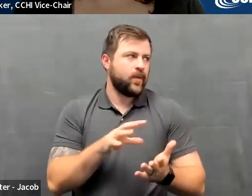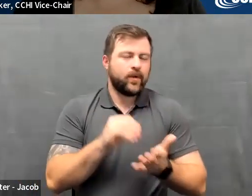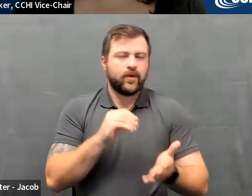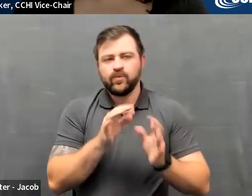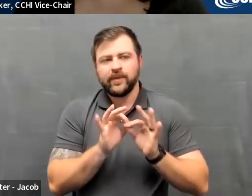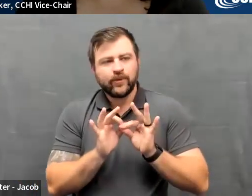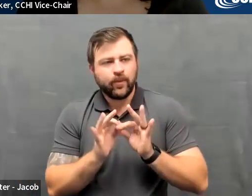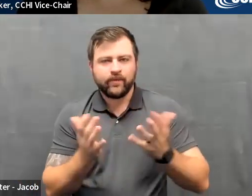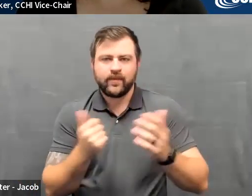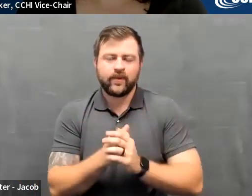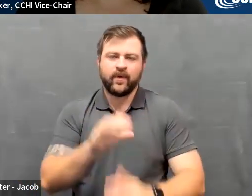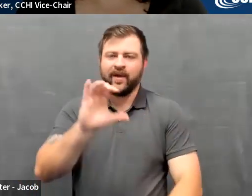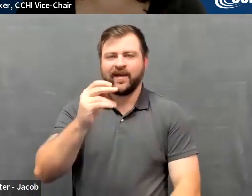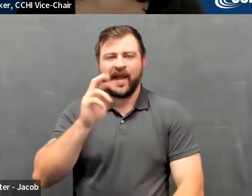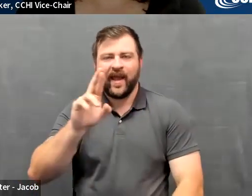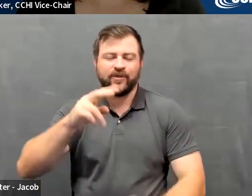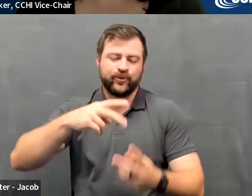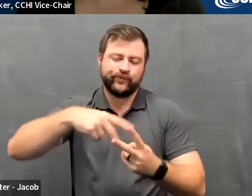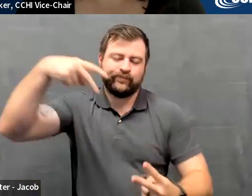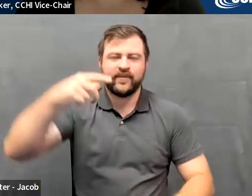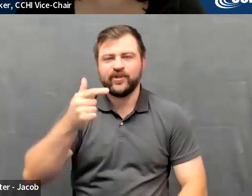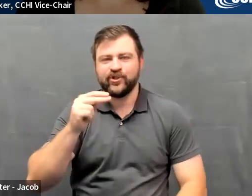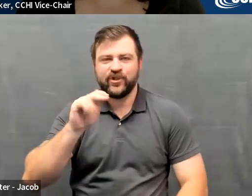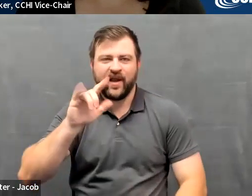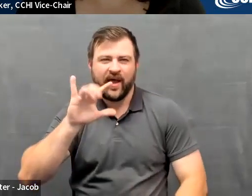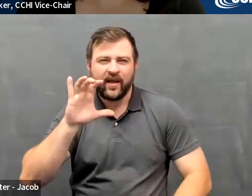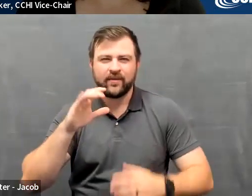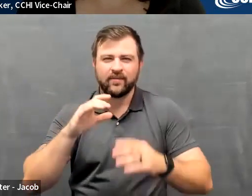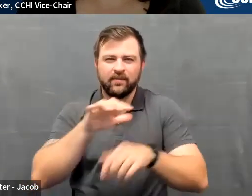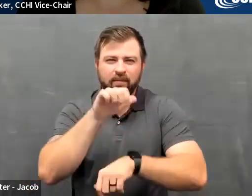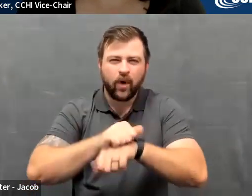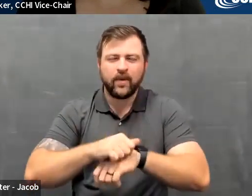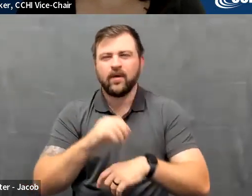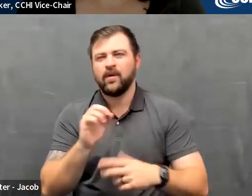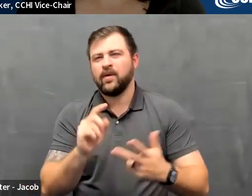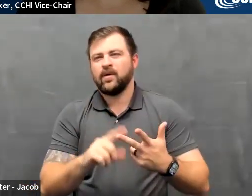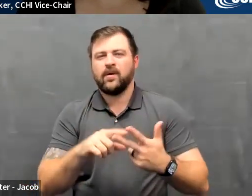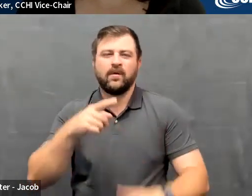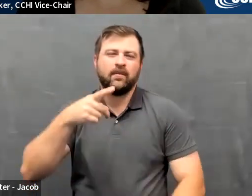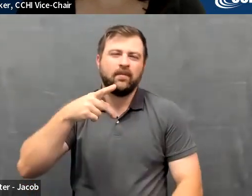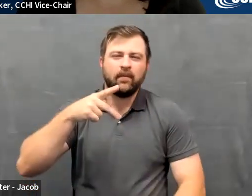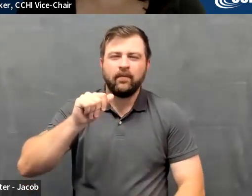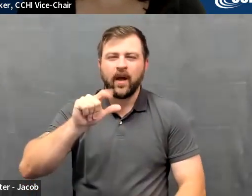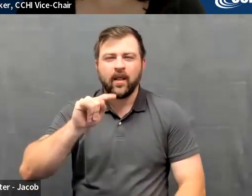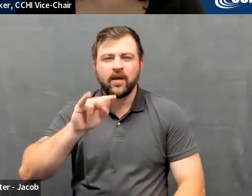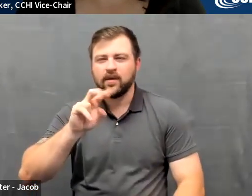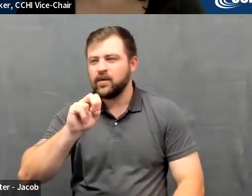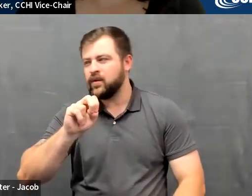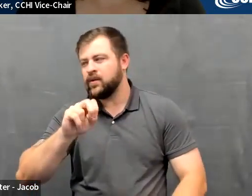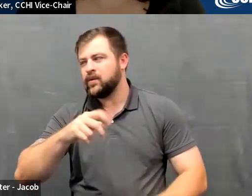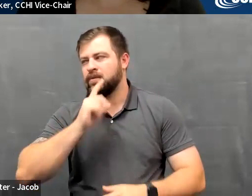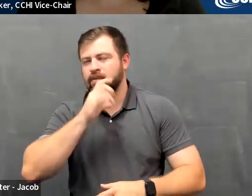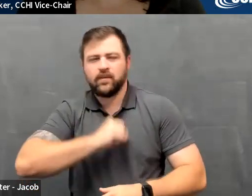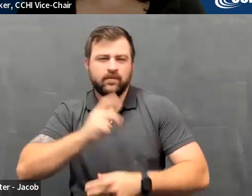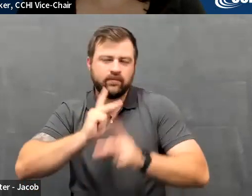for, you know, a cancer genetic appointment, or for a palliative care assignment,